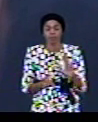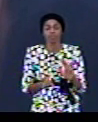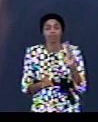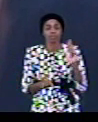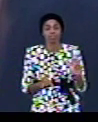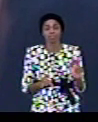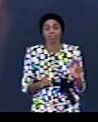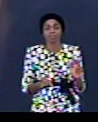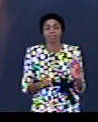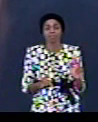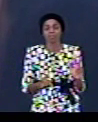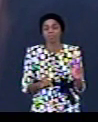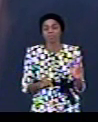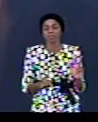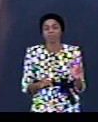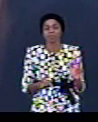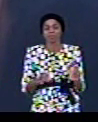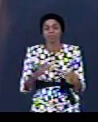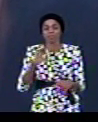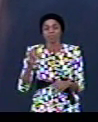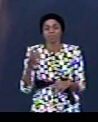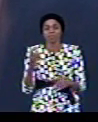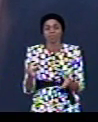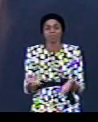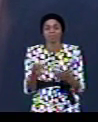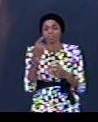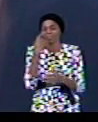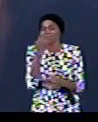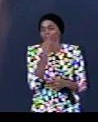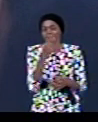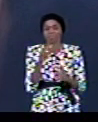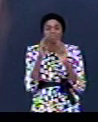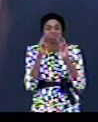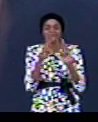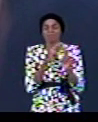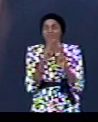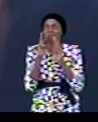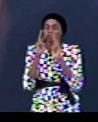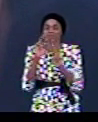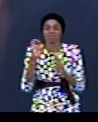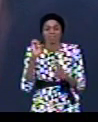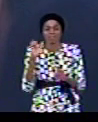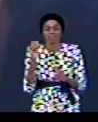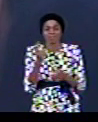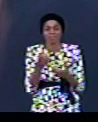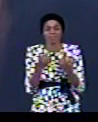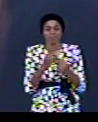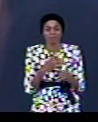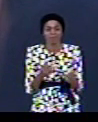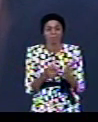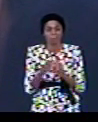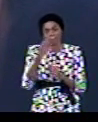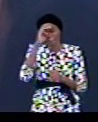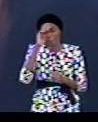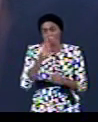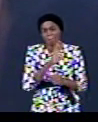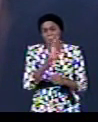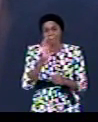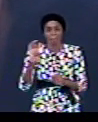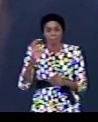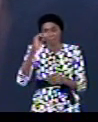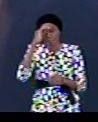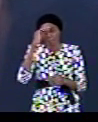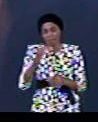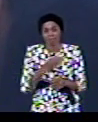33. And Jacob lifted up his eyes and looked, and behold, Esau